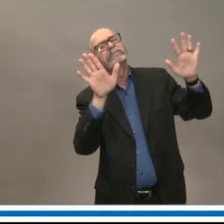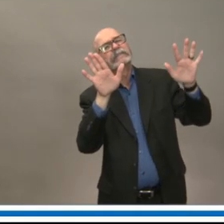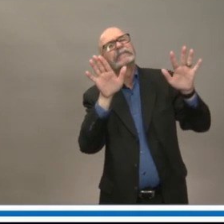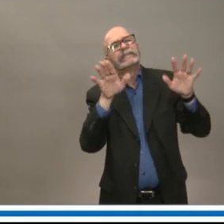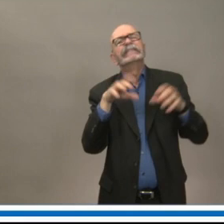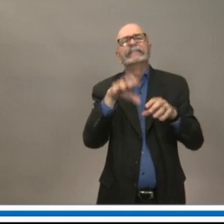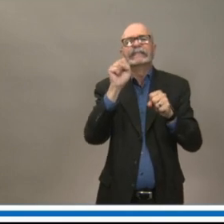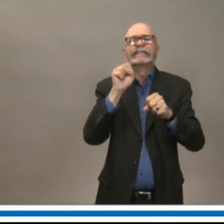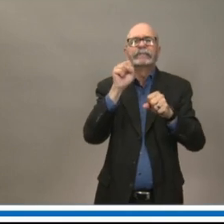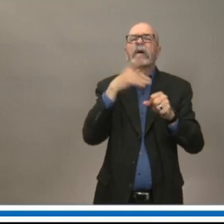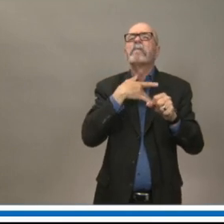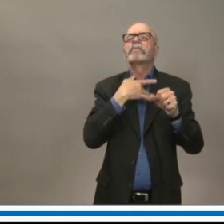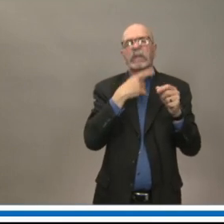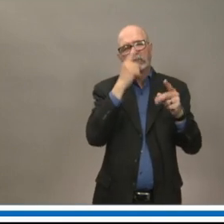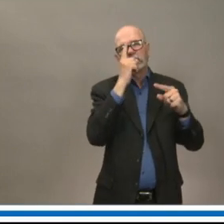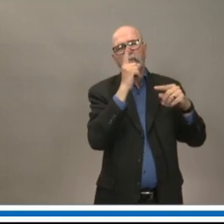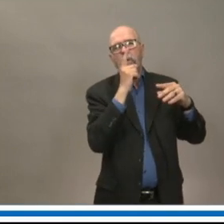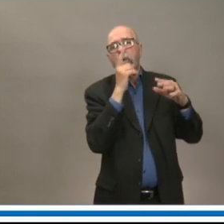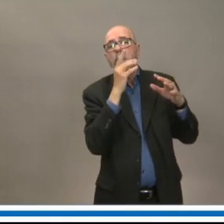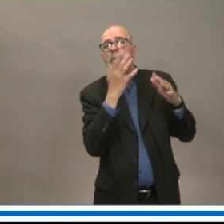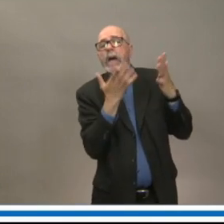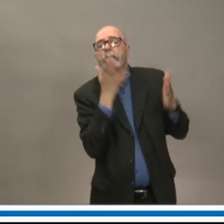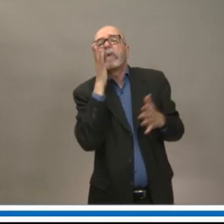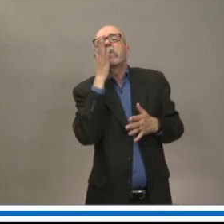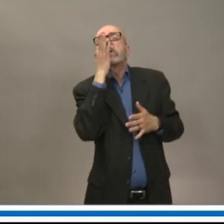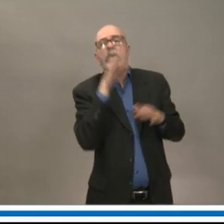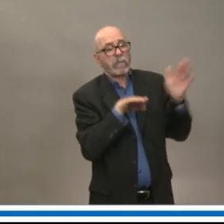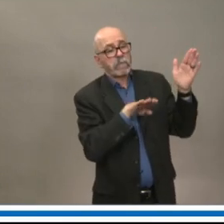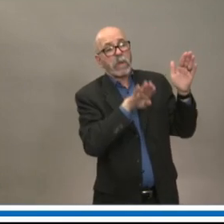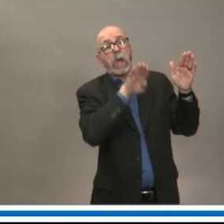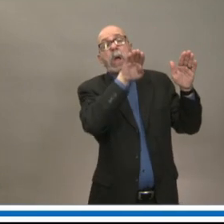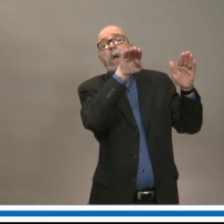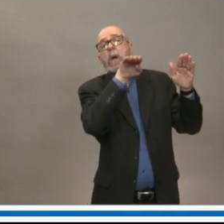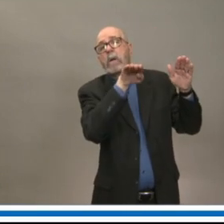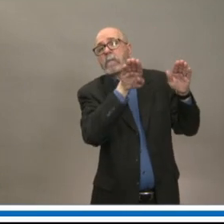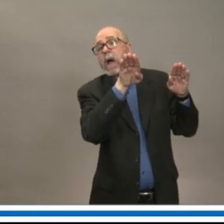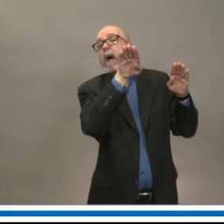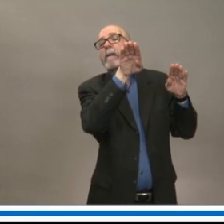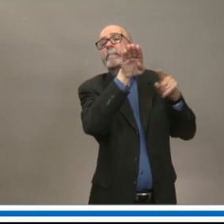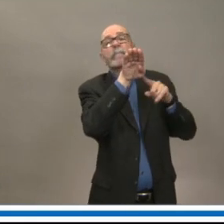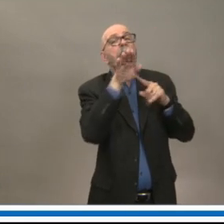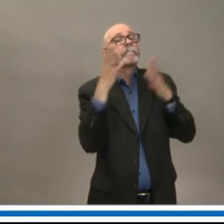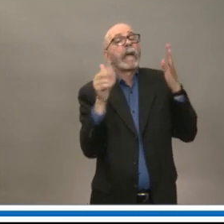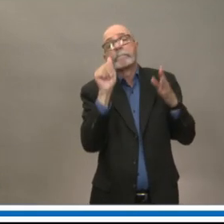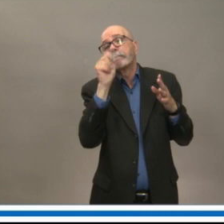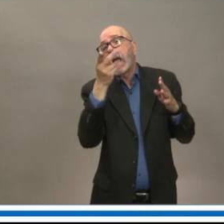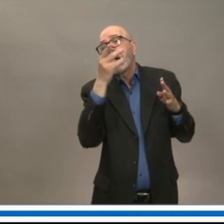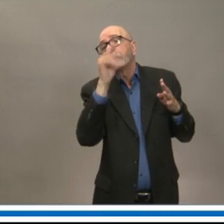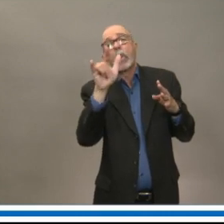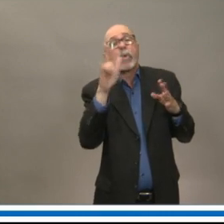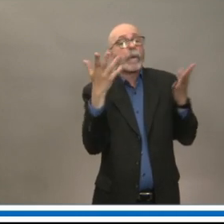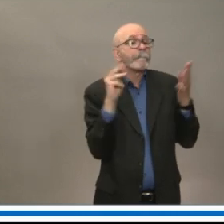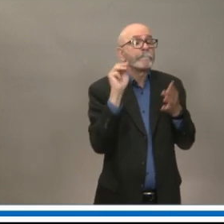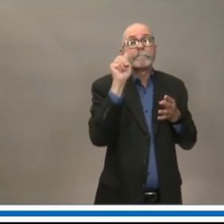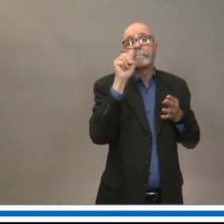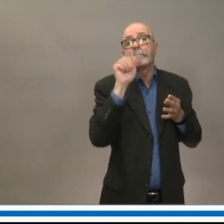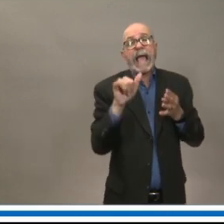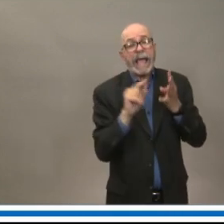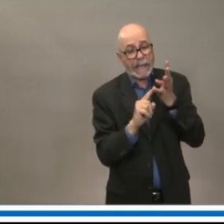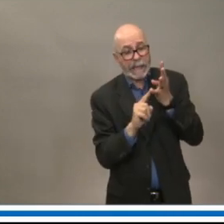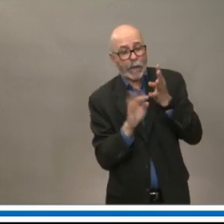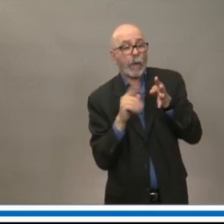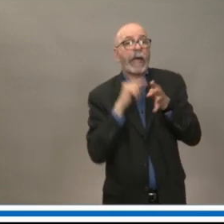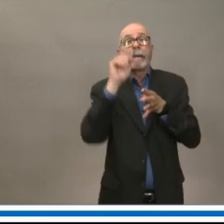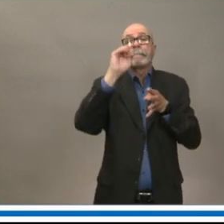wave coming, as I've said, towards the end of April, maybe into early May. Again, that's a somewhat of a